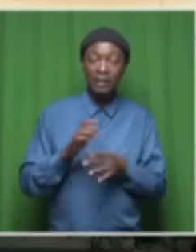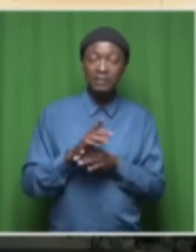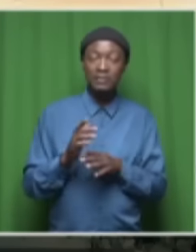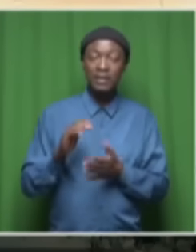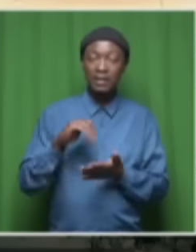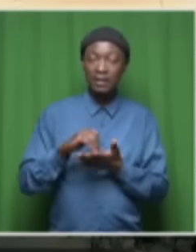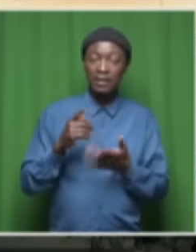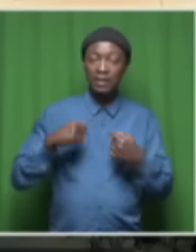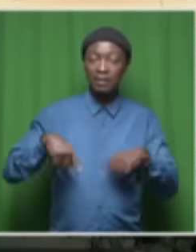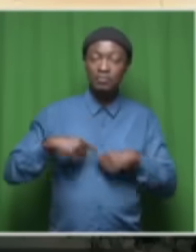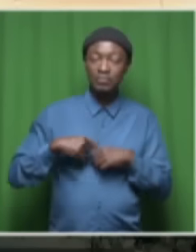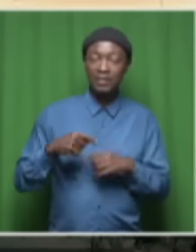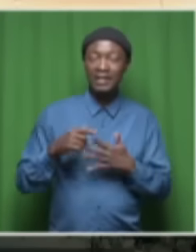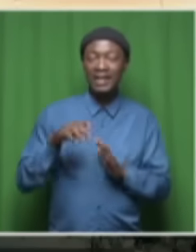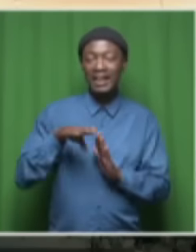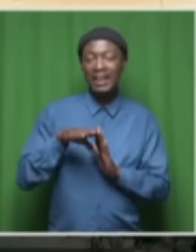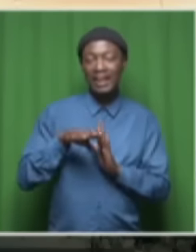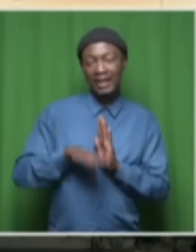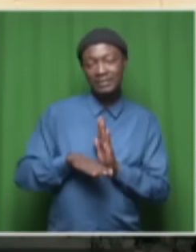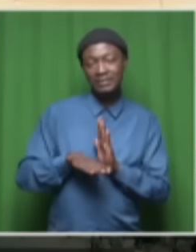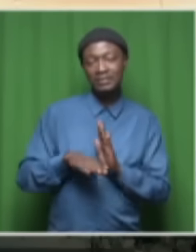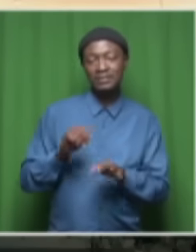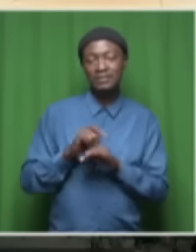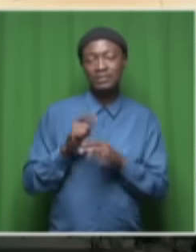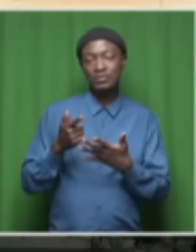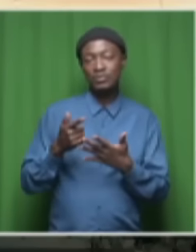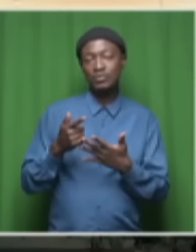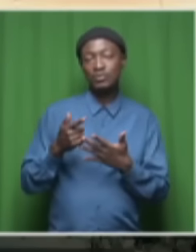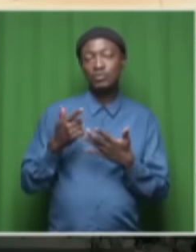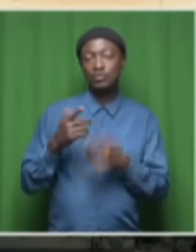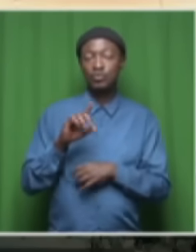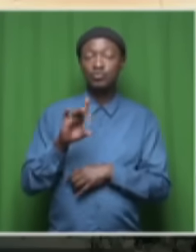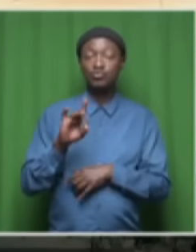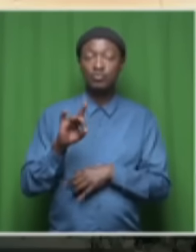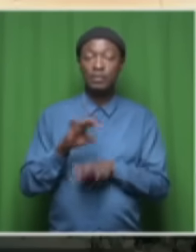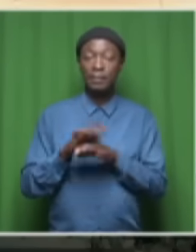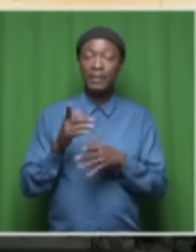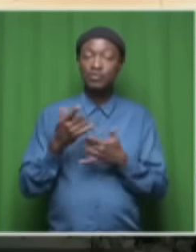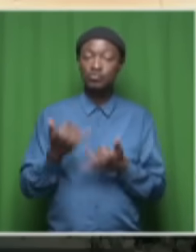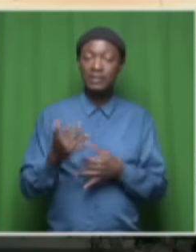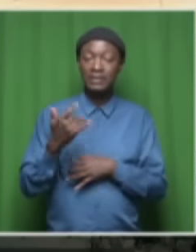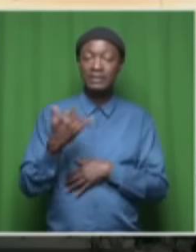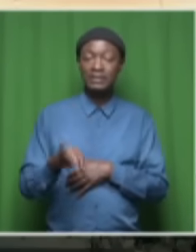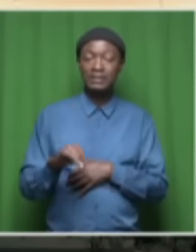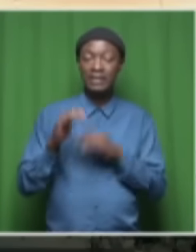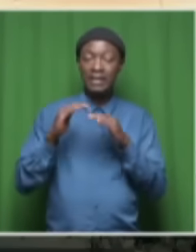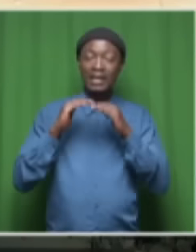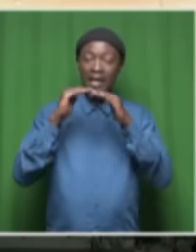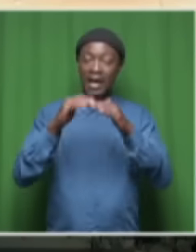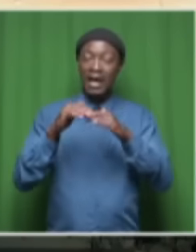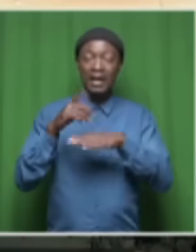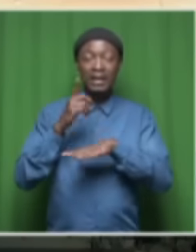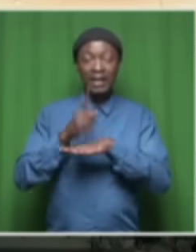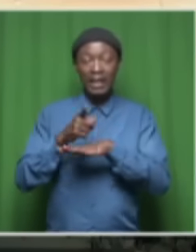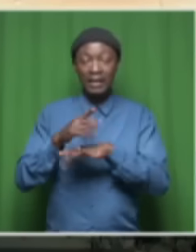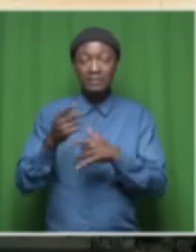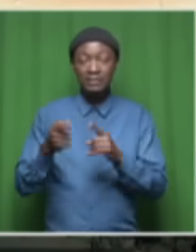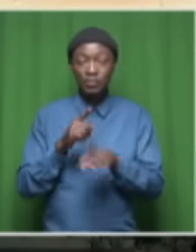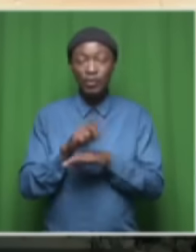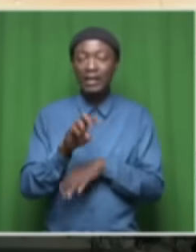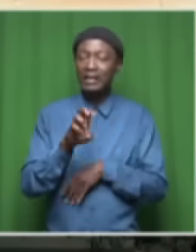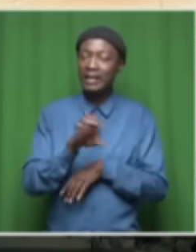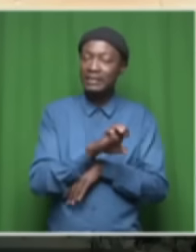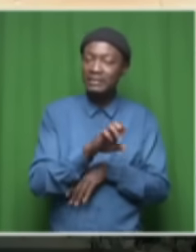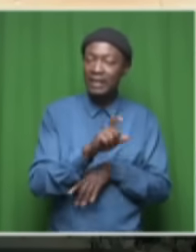of a little lessened on Tuesday, but today there's still high alert in different parts of the country, whether the Eastern